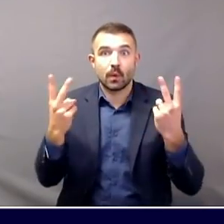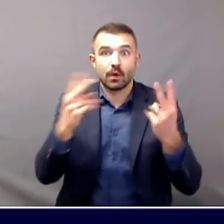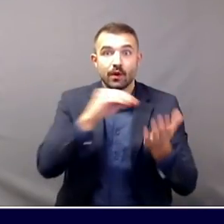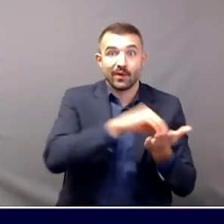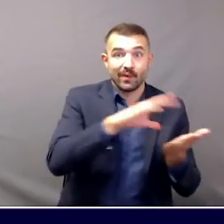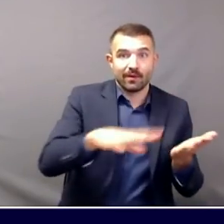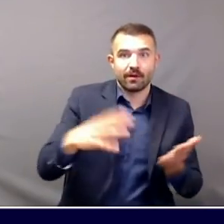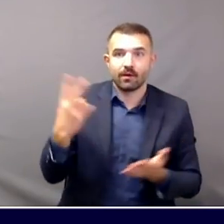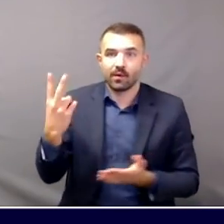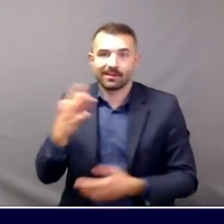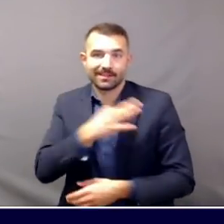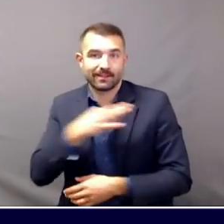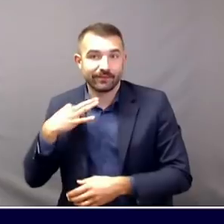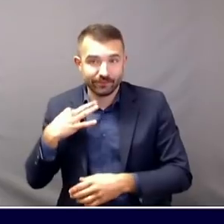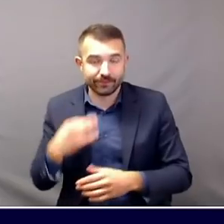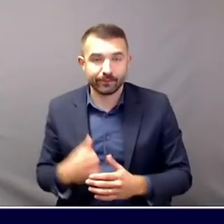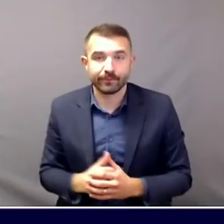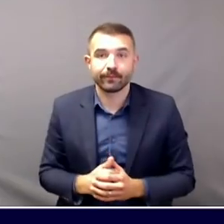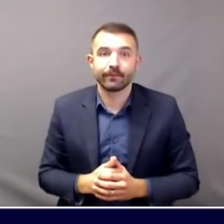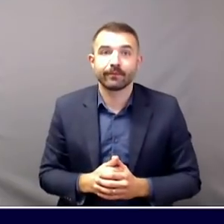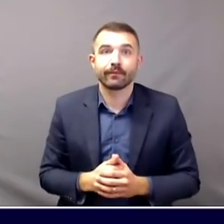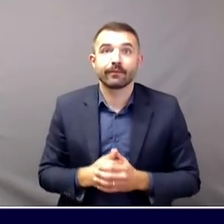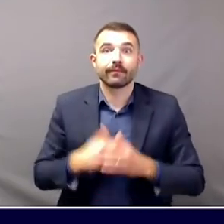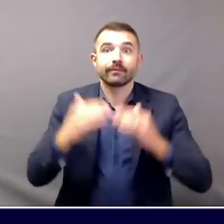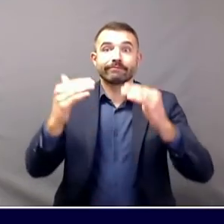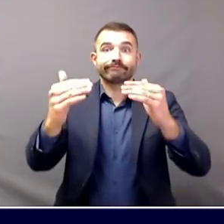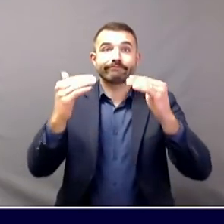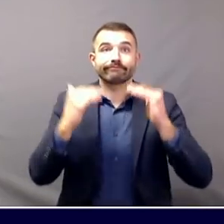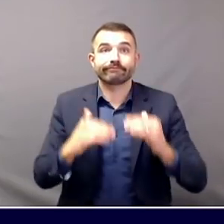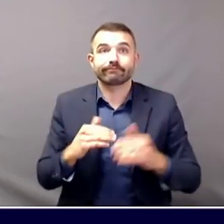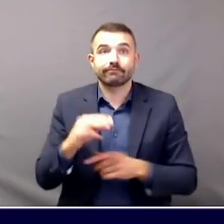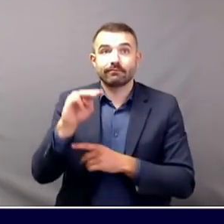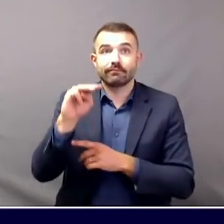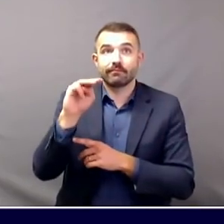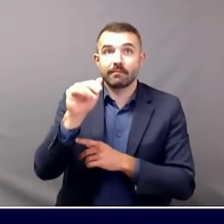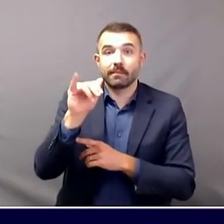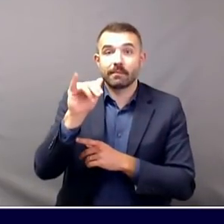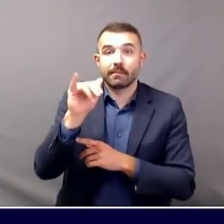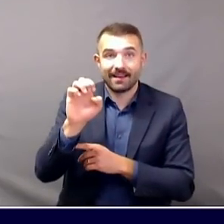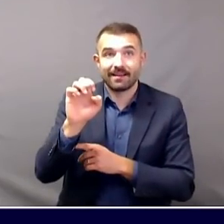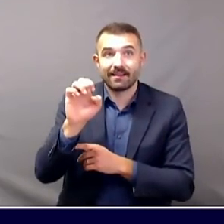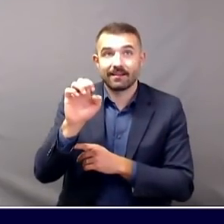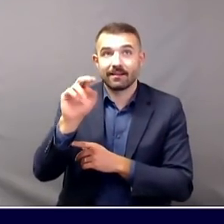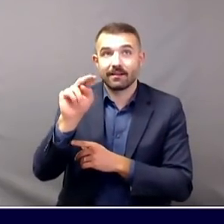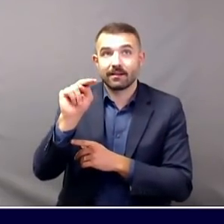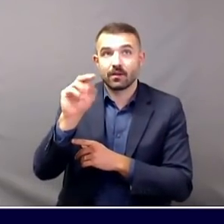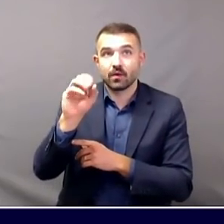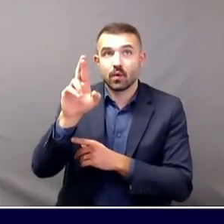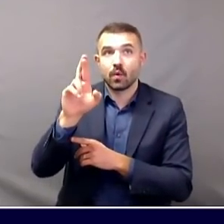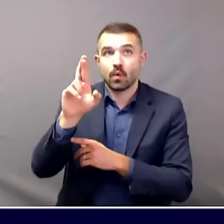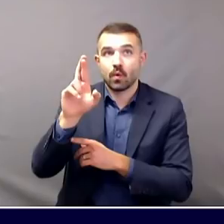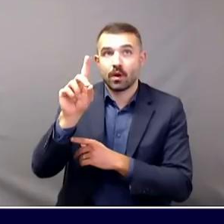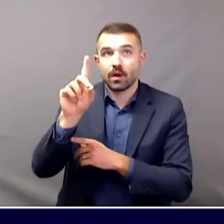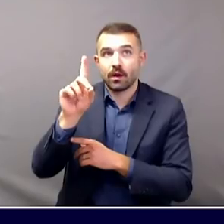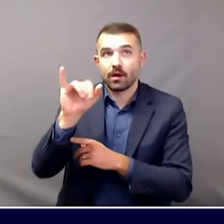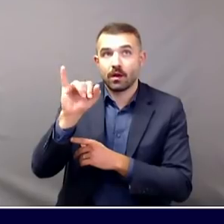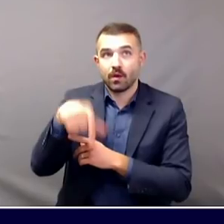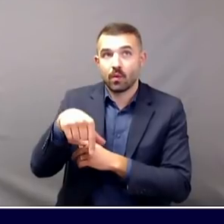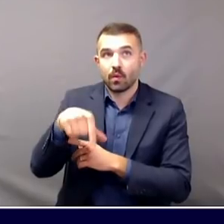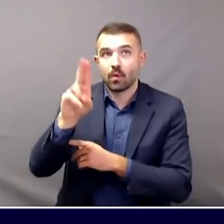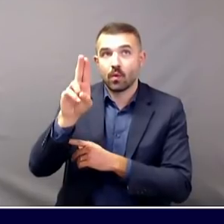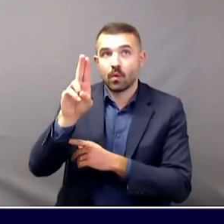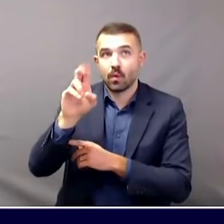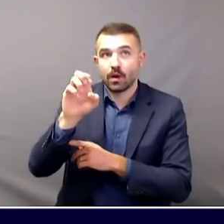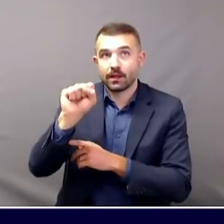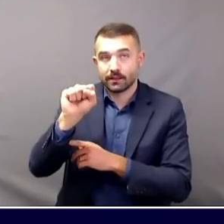opened an investigation into the Maine Nordiques hockey team, where we found a total of 3 cases, 1 among a student,